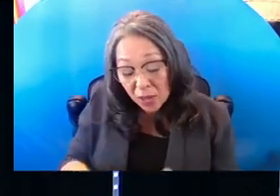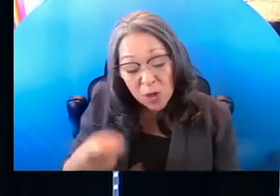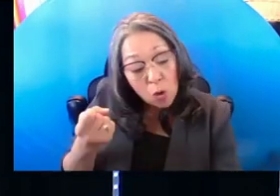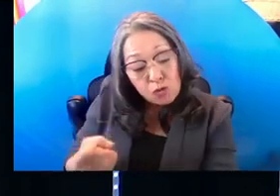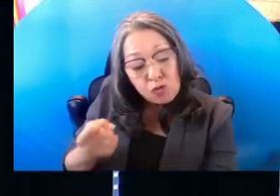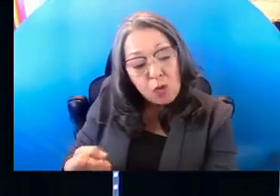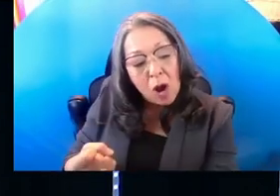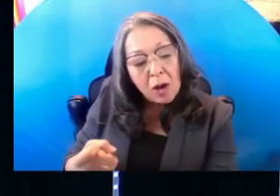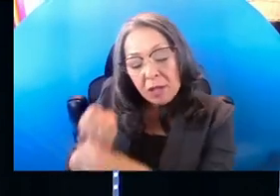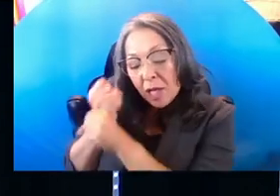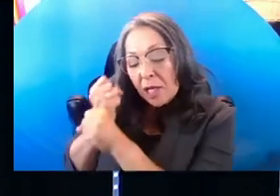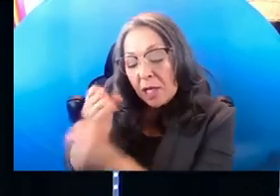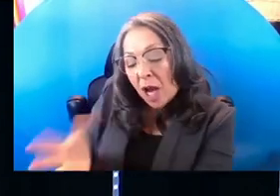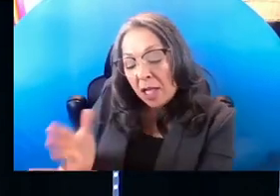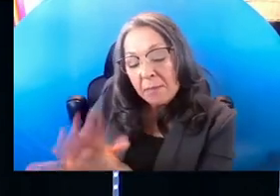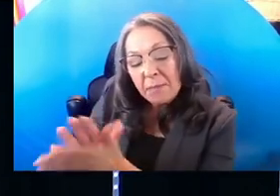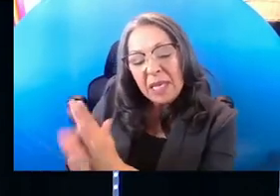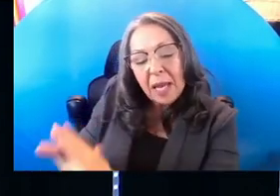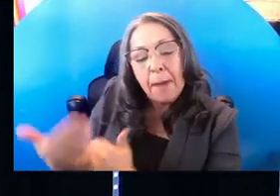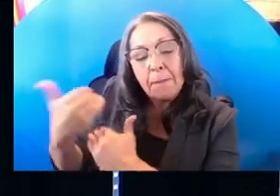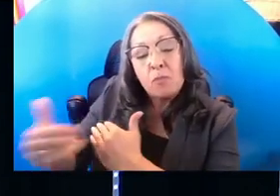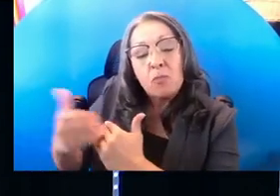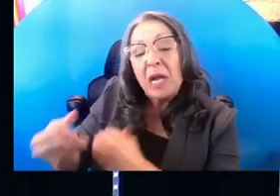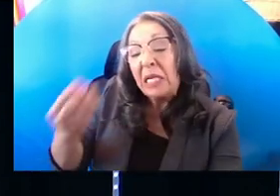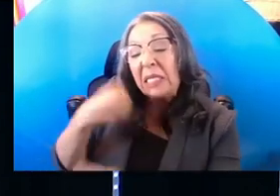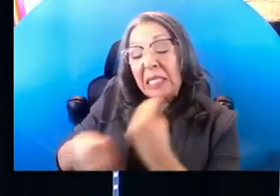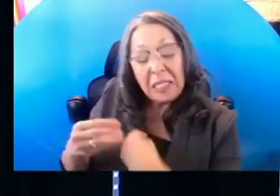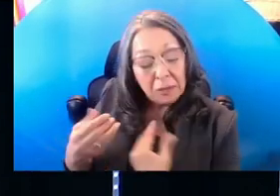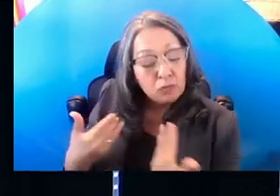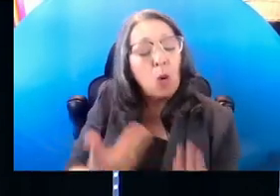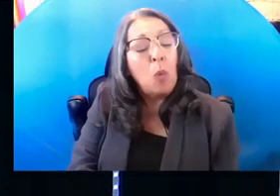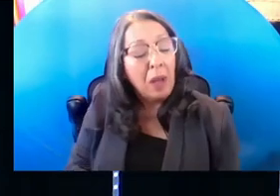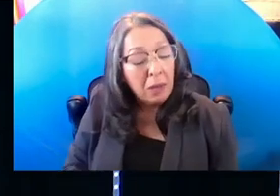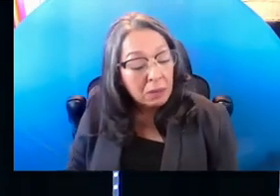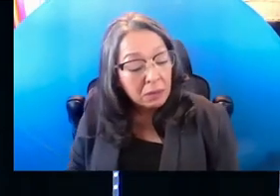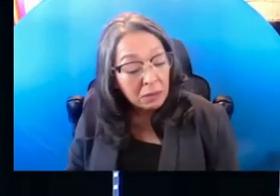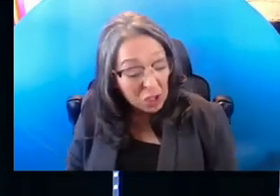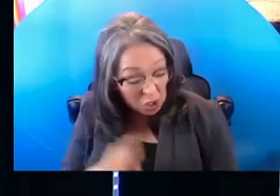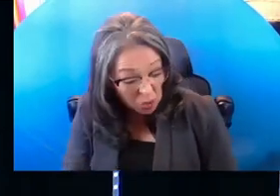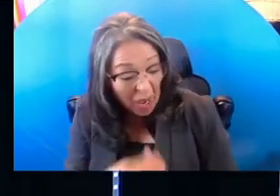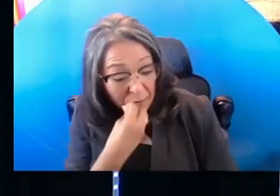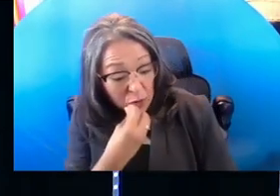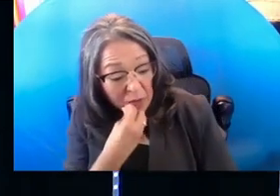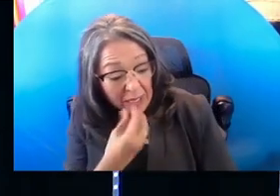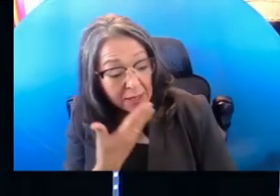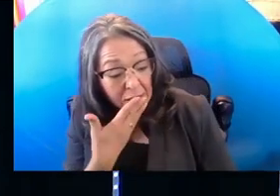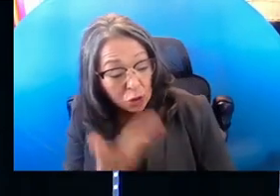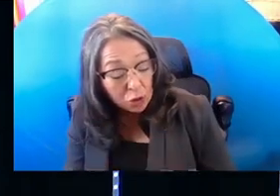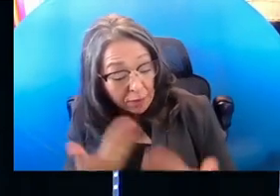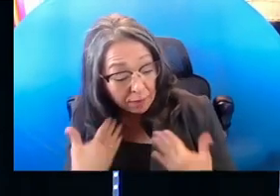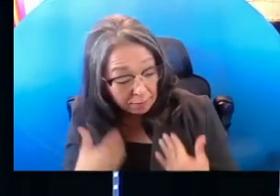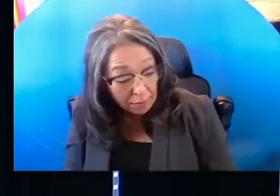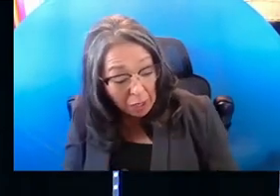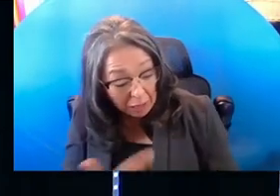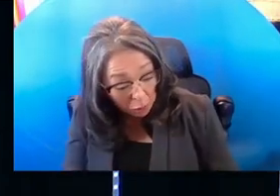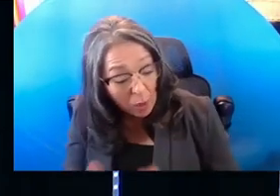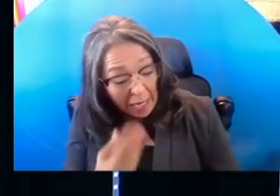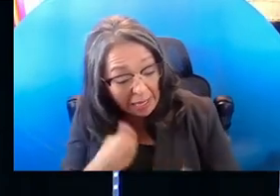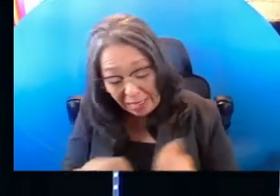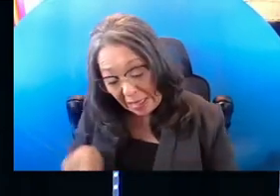hungry, right? Turn them to bread and eat them. Like, you gotta eat, Jesus. It's good for you. Eat